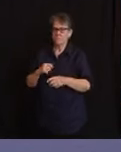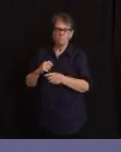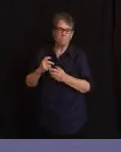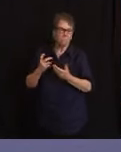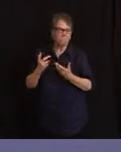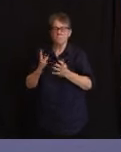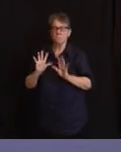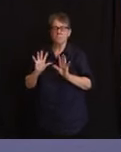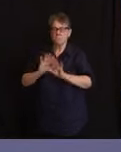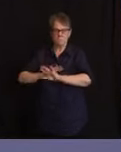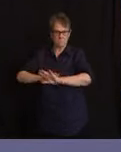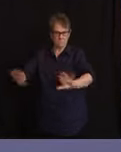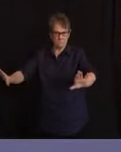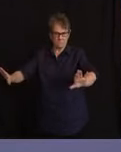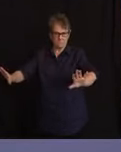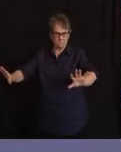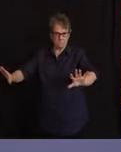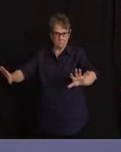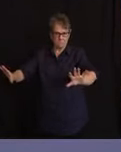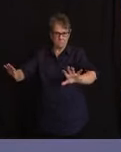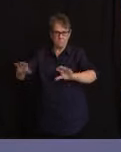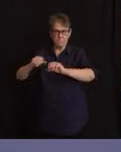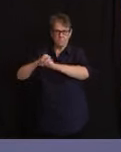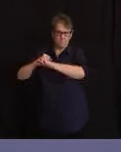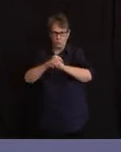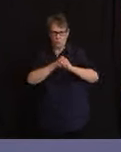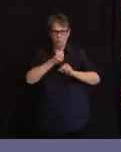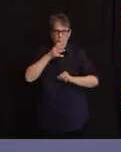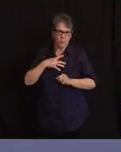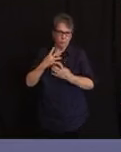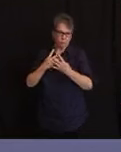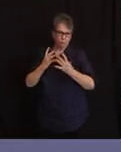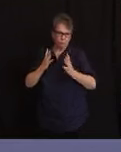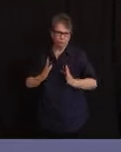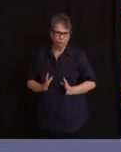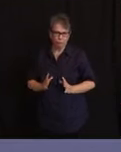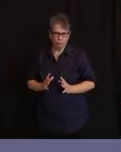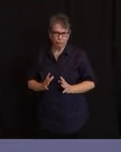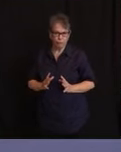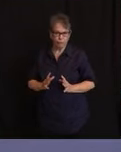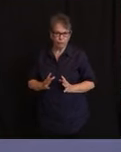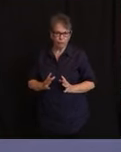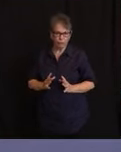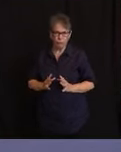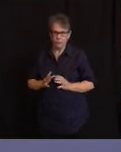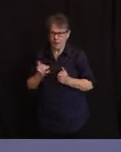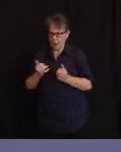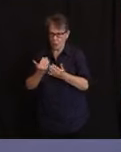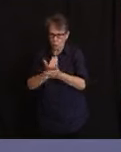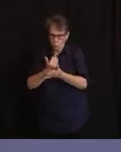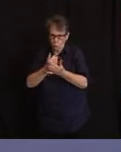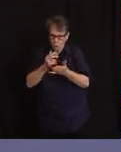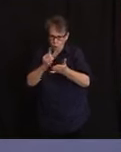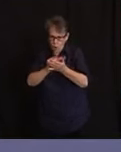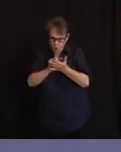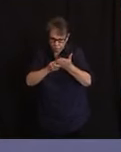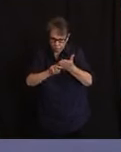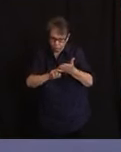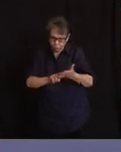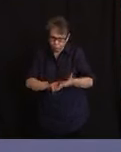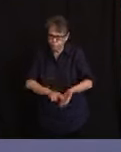taken somewhere between 10 and 15 steps between laws signed, new leadership,